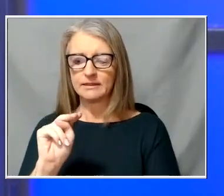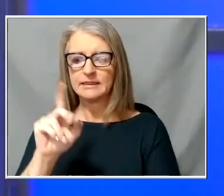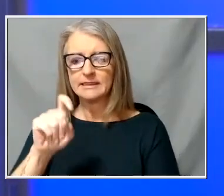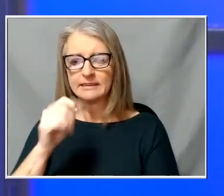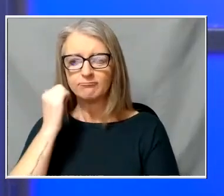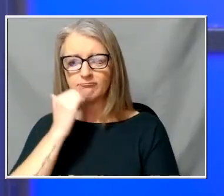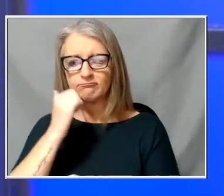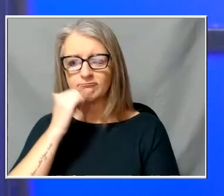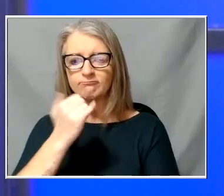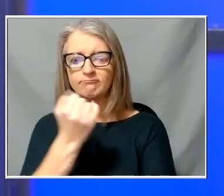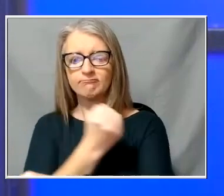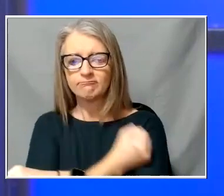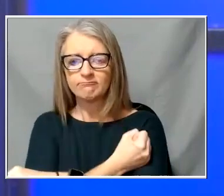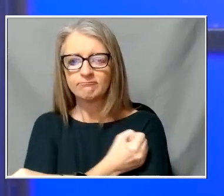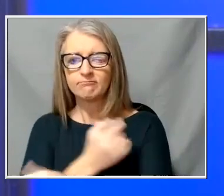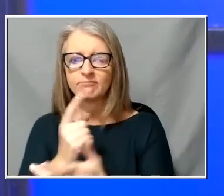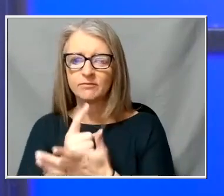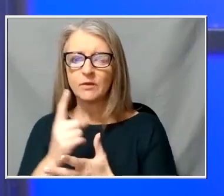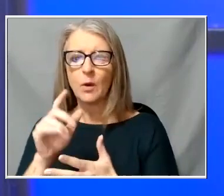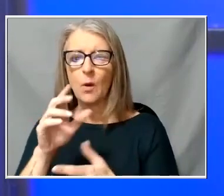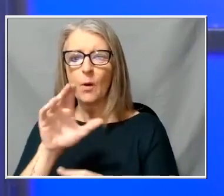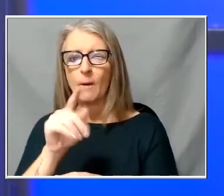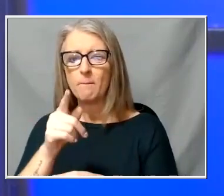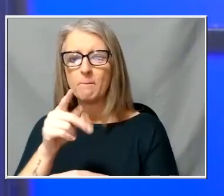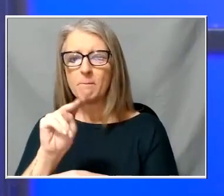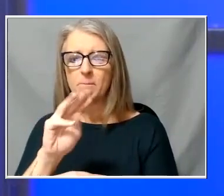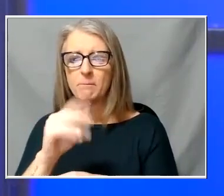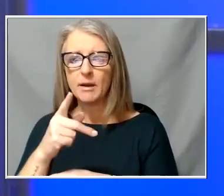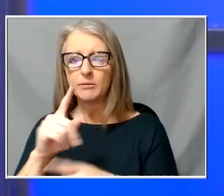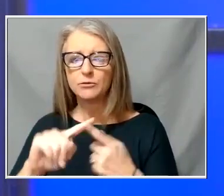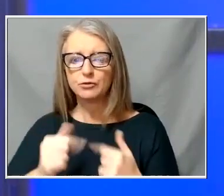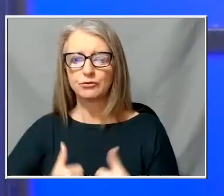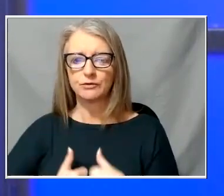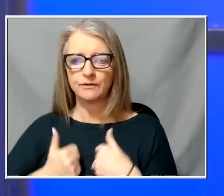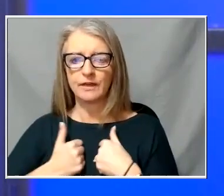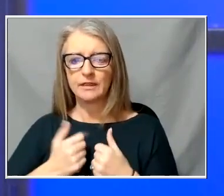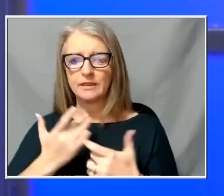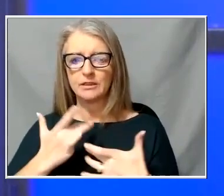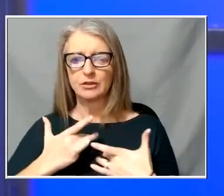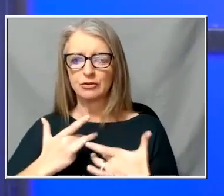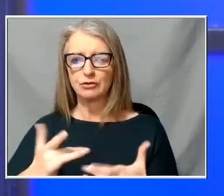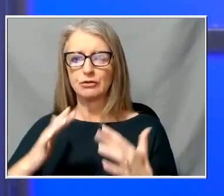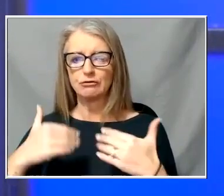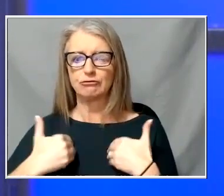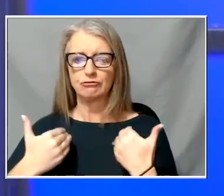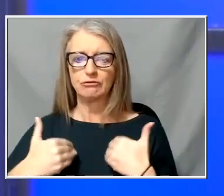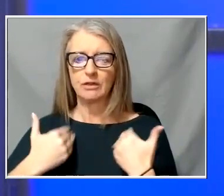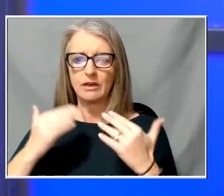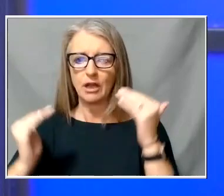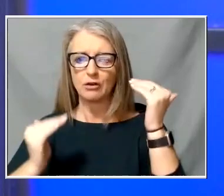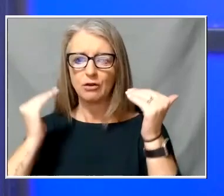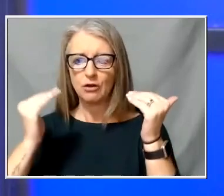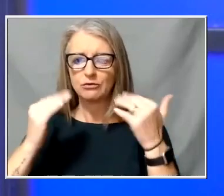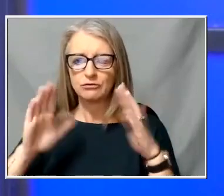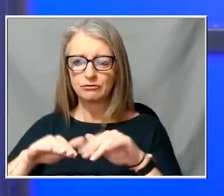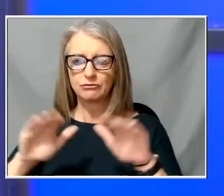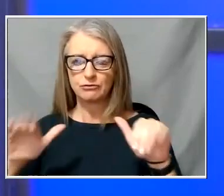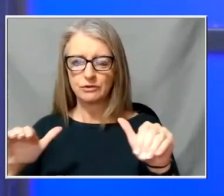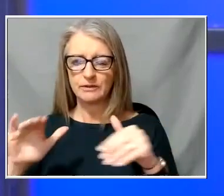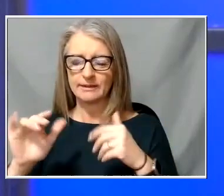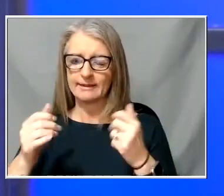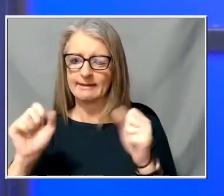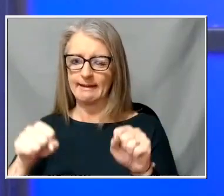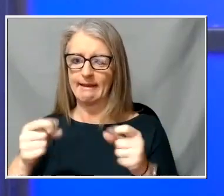insulin injections or an insulin pump to survive. It usually forms in children or young adults, but it certainly can happen at any